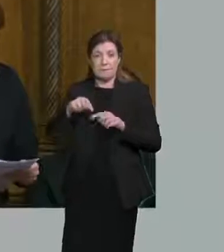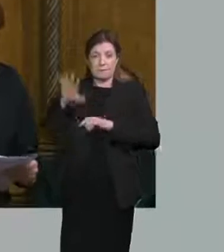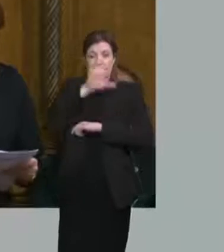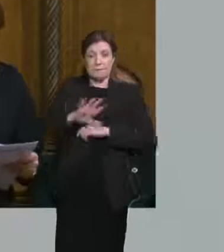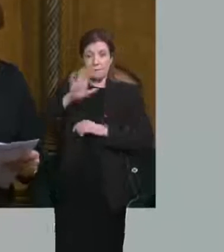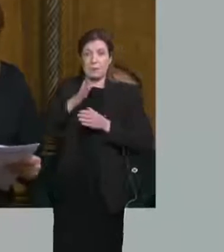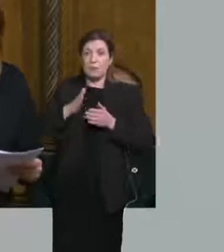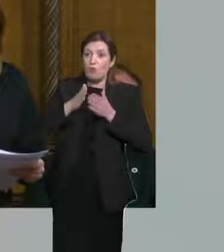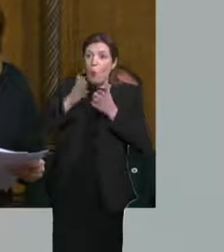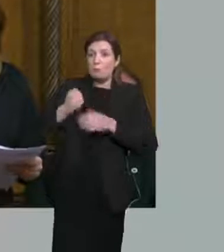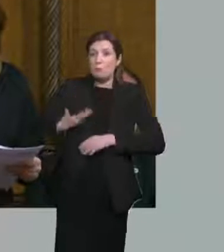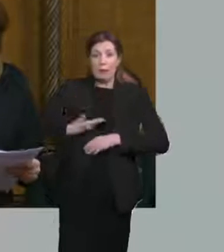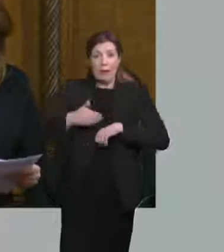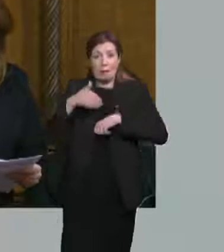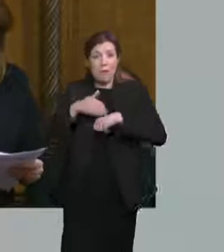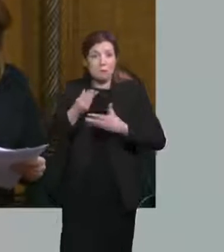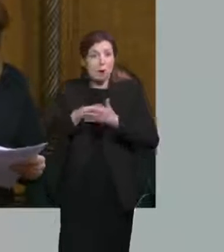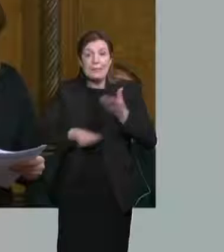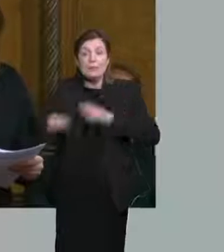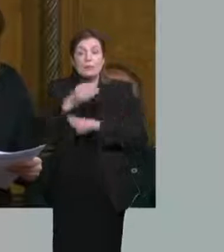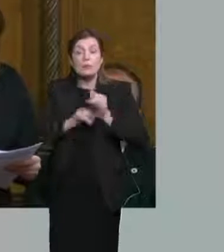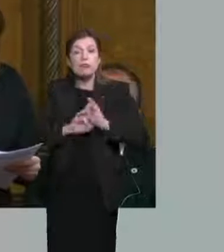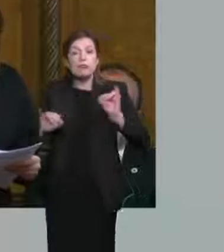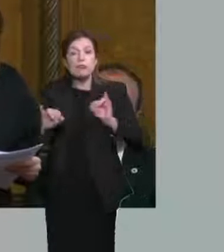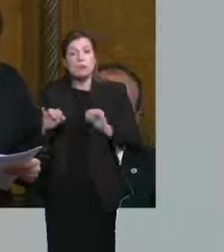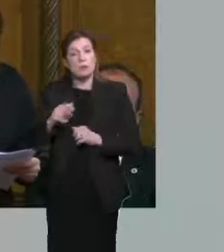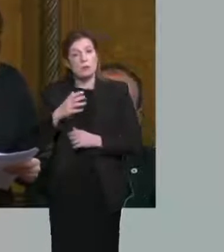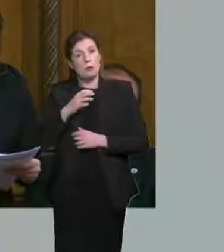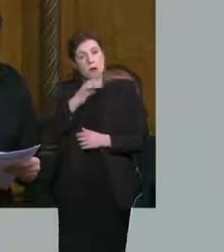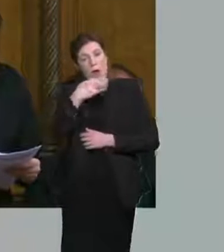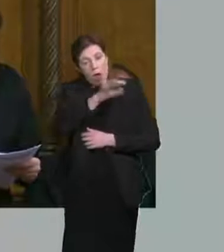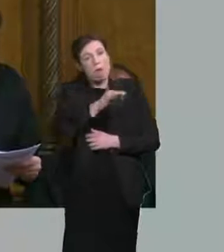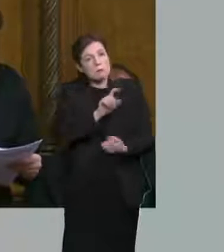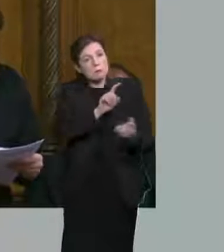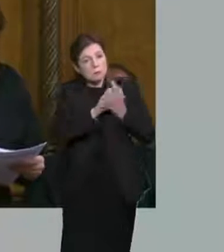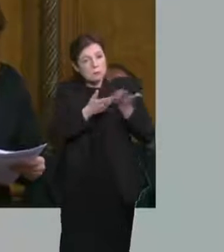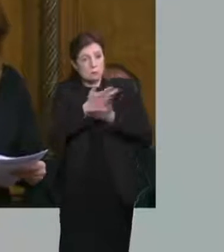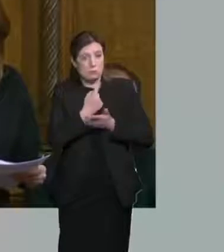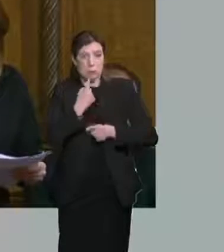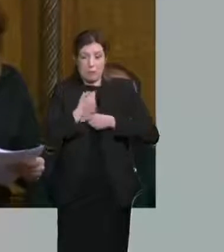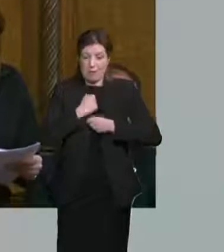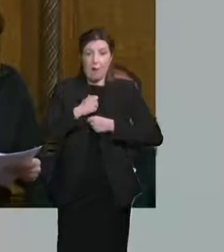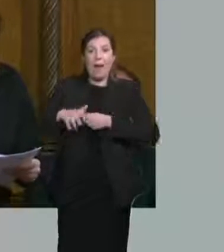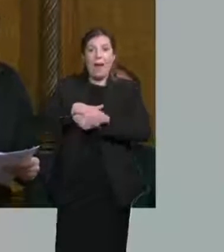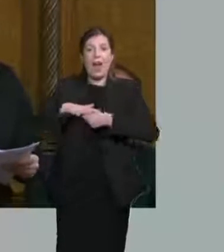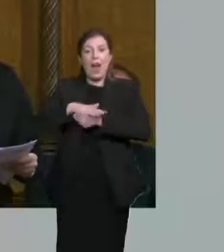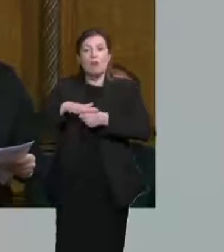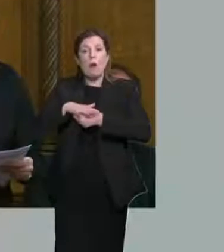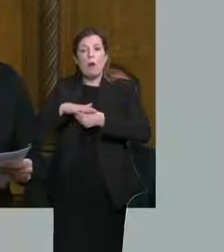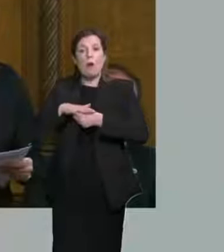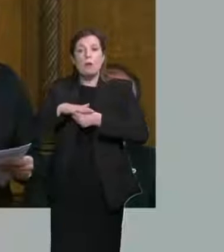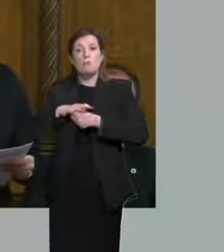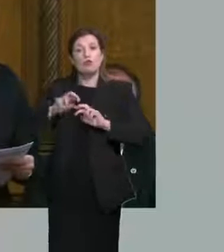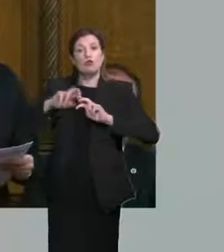business community. Will my right honourable friend meet with me to discuss specific support for our affected area, including the A2 upgrade for the